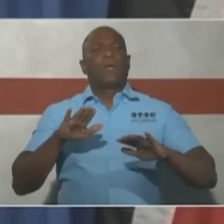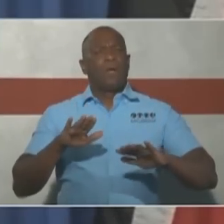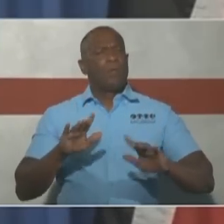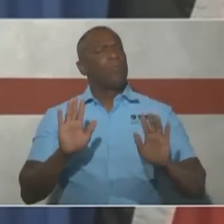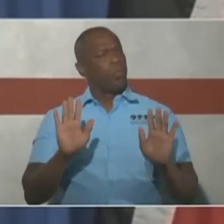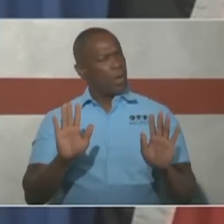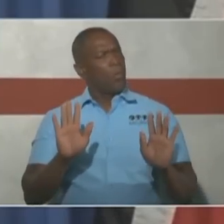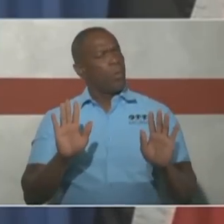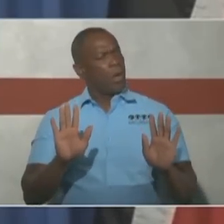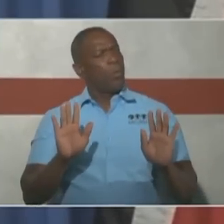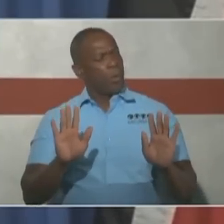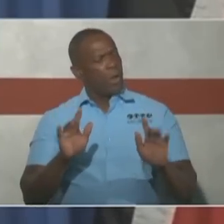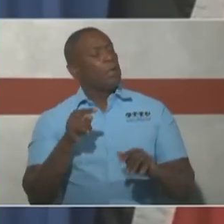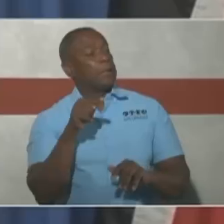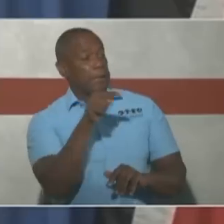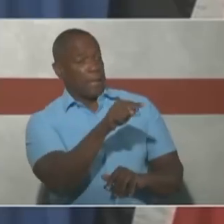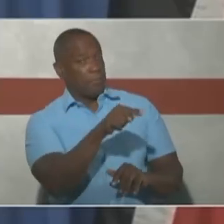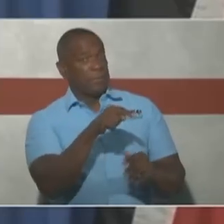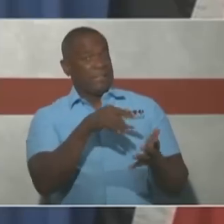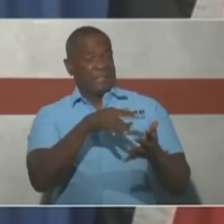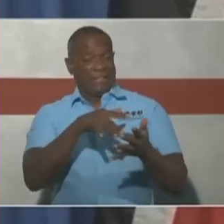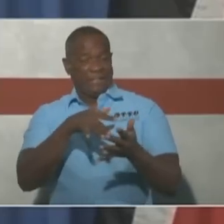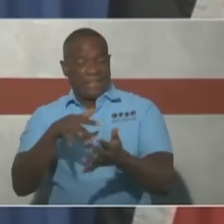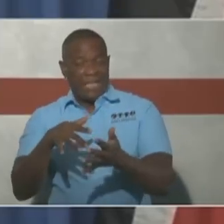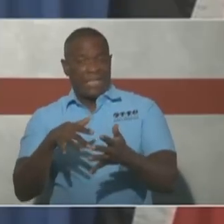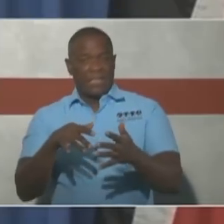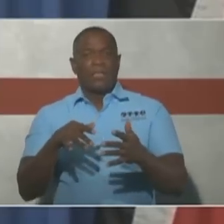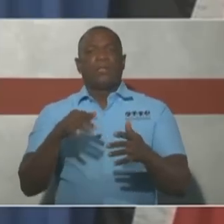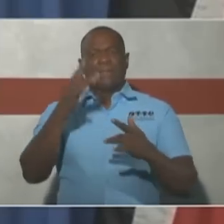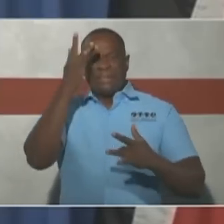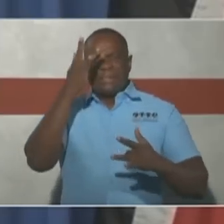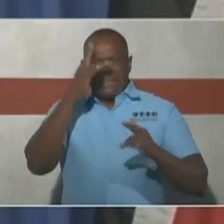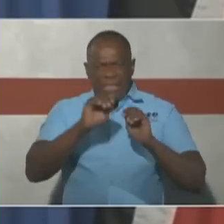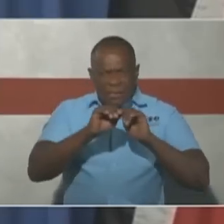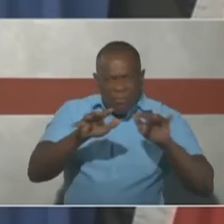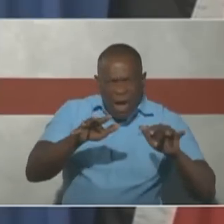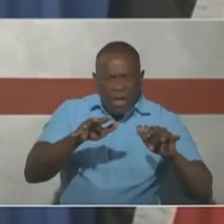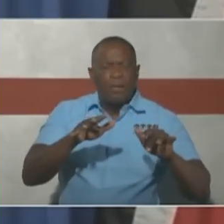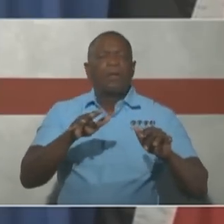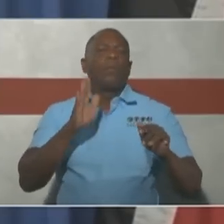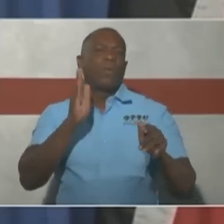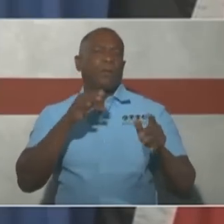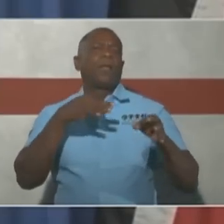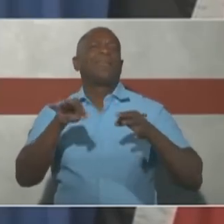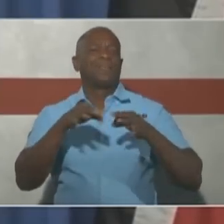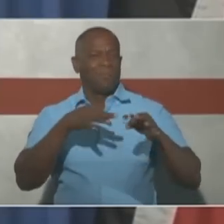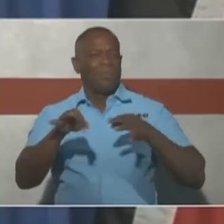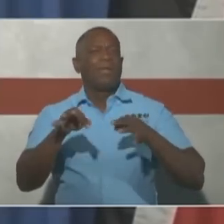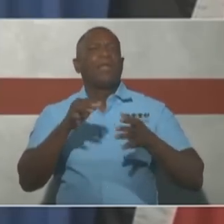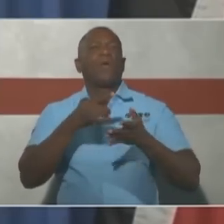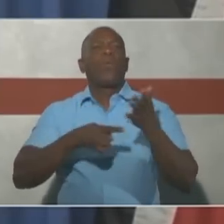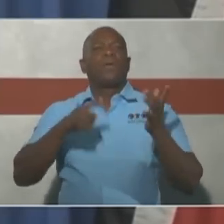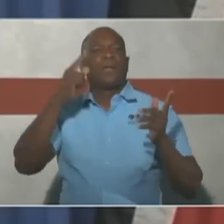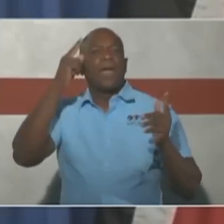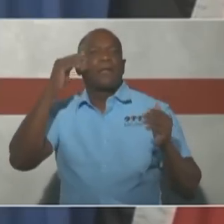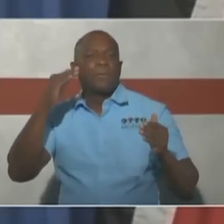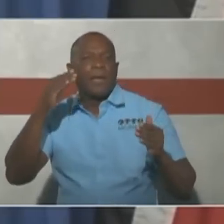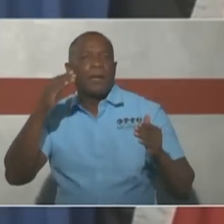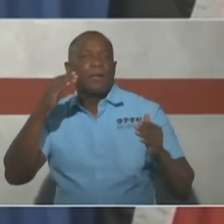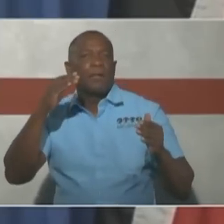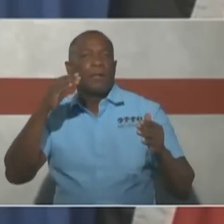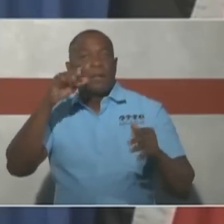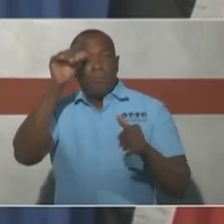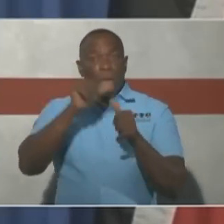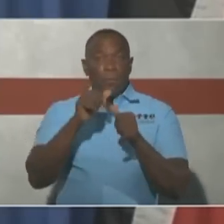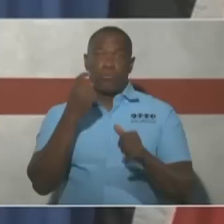picture as to what we can expect. Coming from our lowest position in November, we went into Christmas in December, and